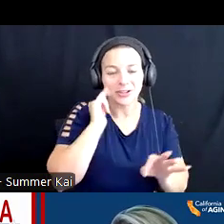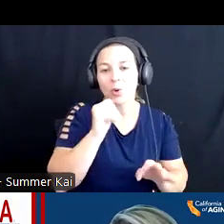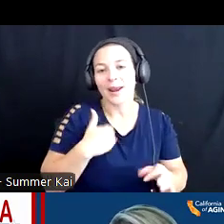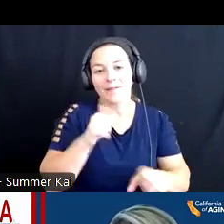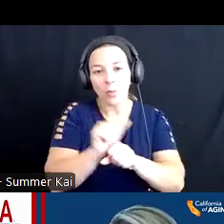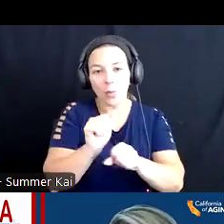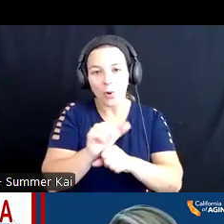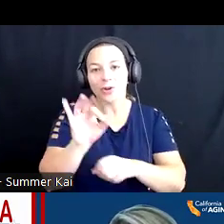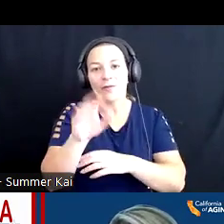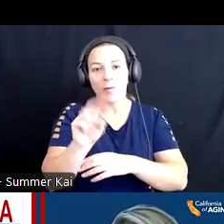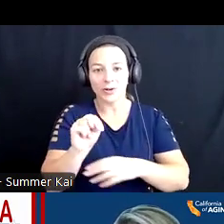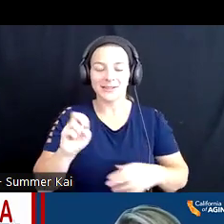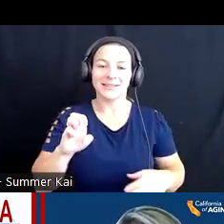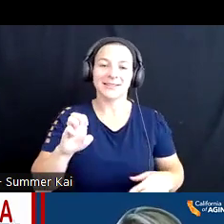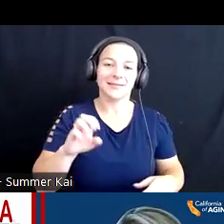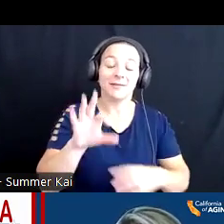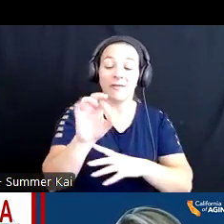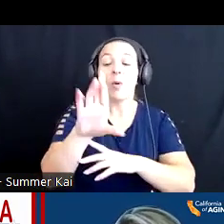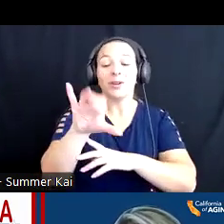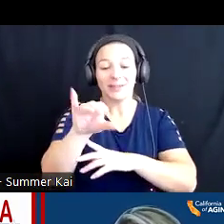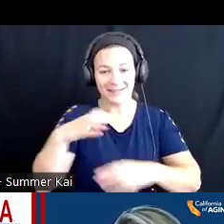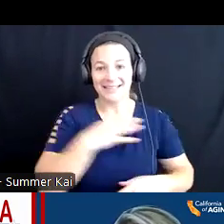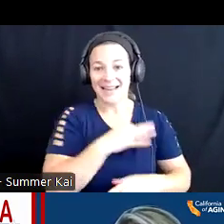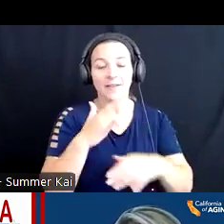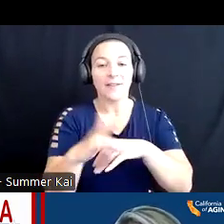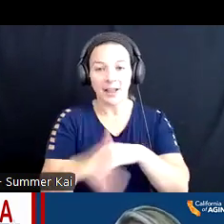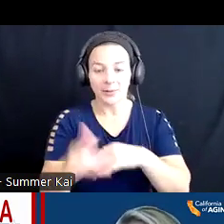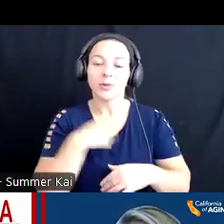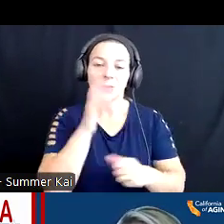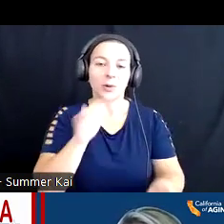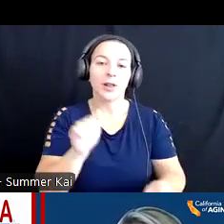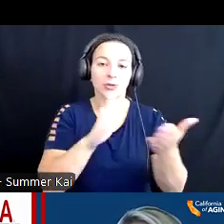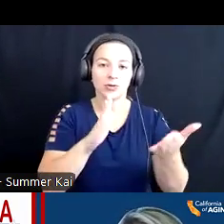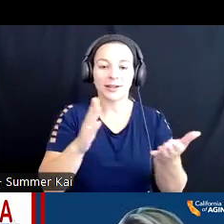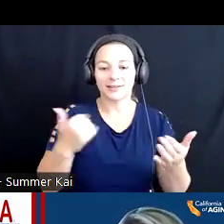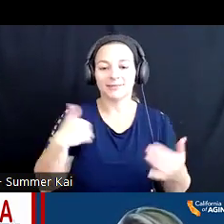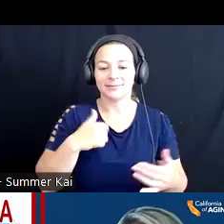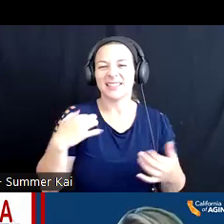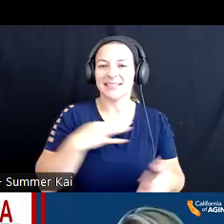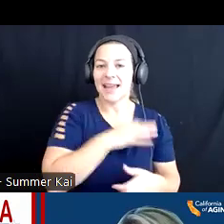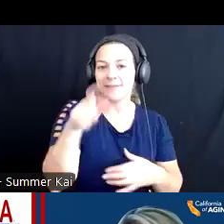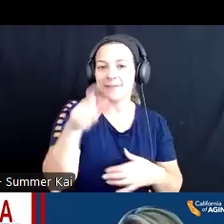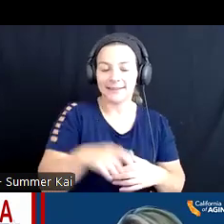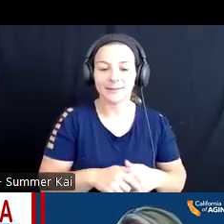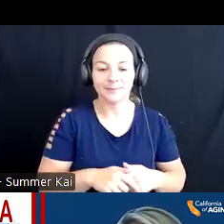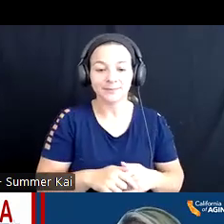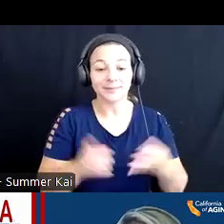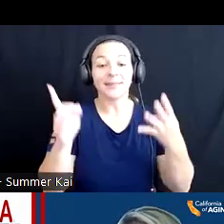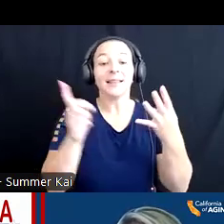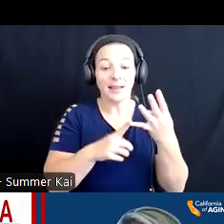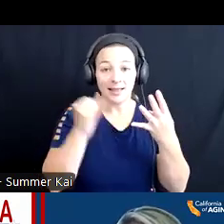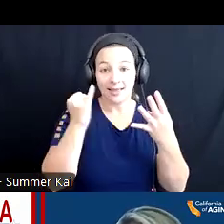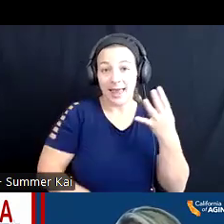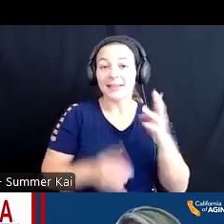key component of our master plan on aging work is addressing the workforce issues. And then fourth, and finally, the subject of today